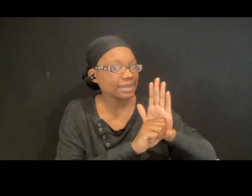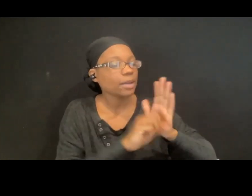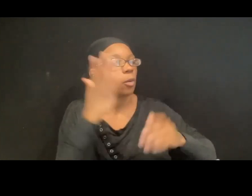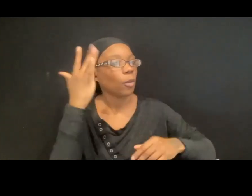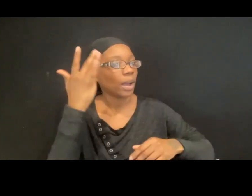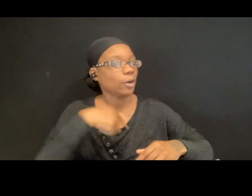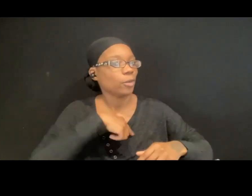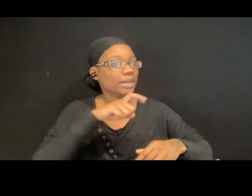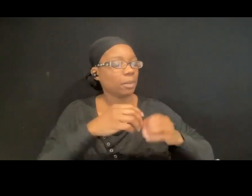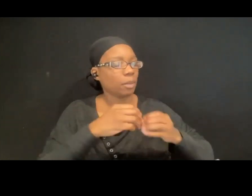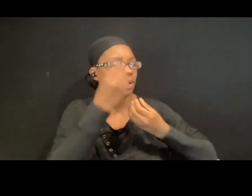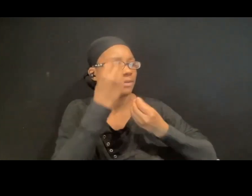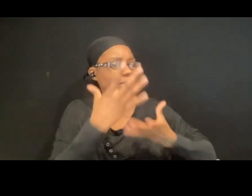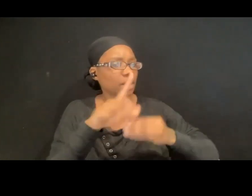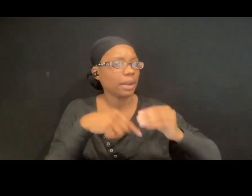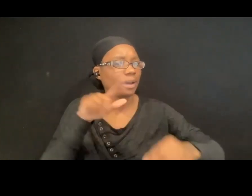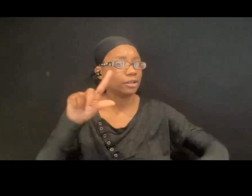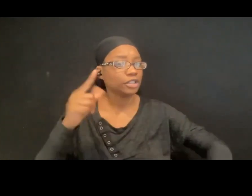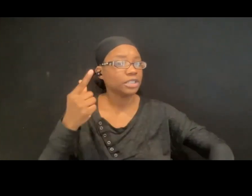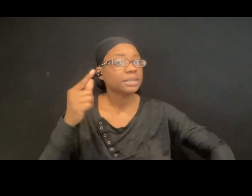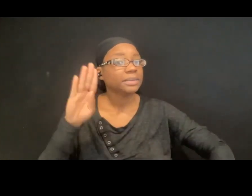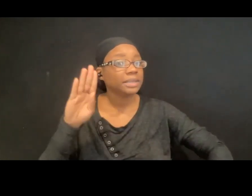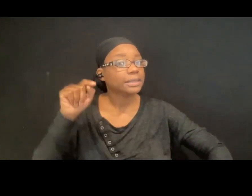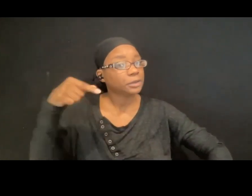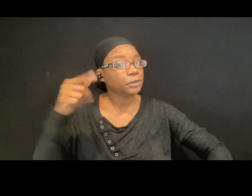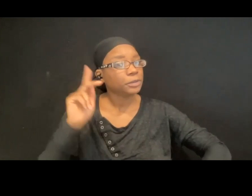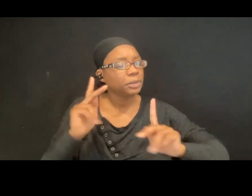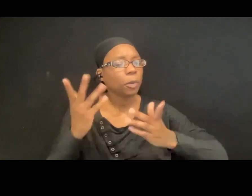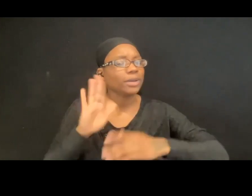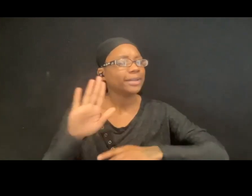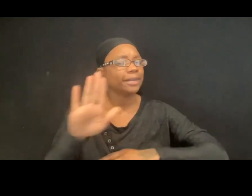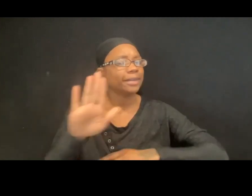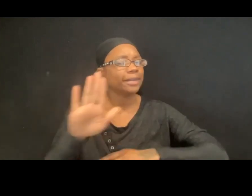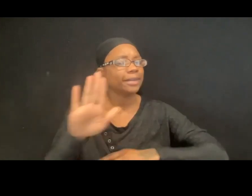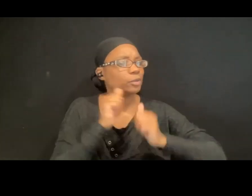what folks who are LGBTQ, what their experiences might be.